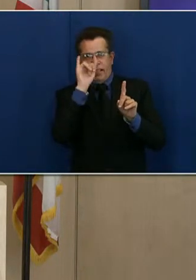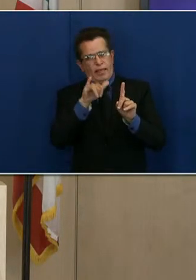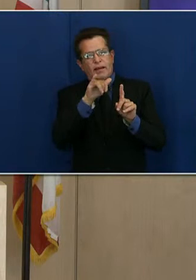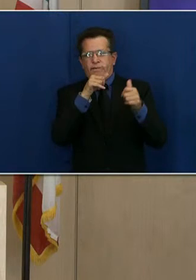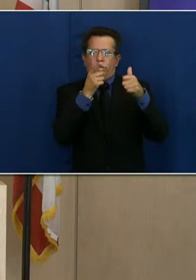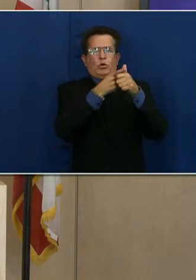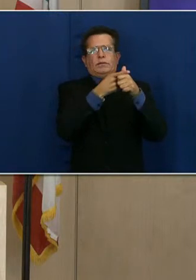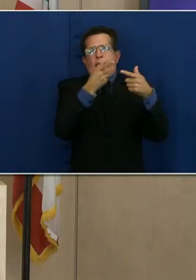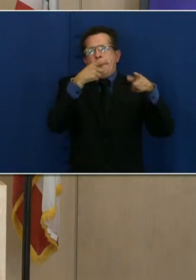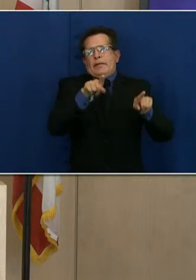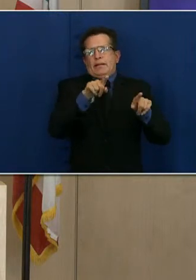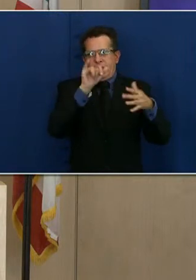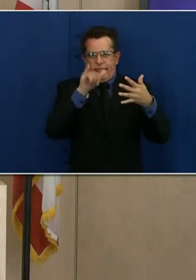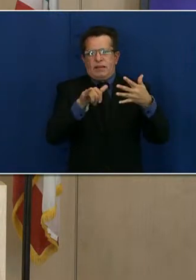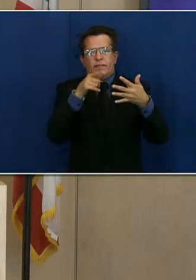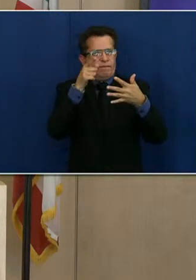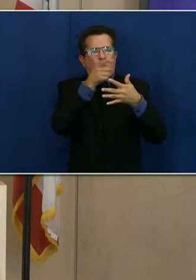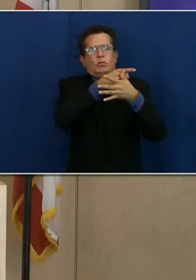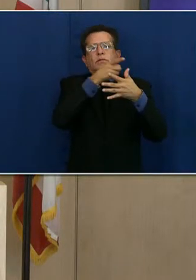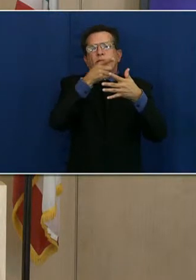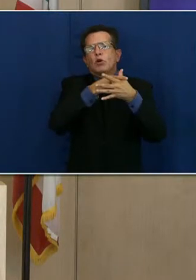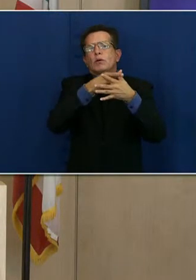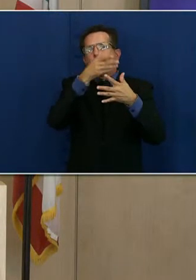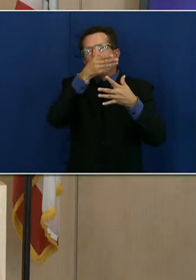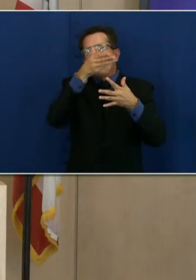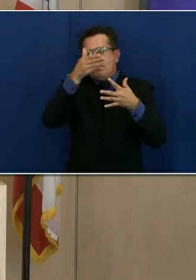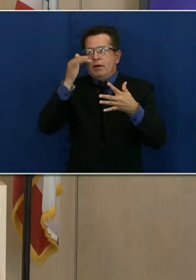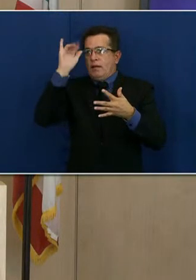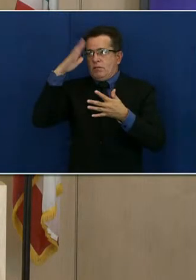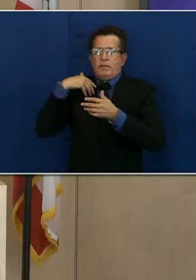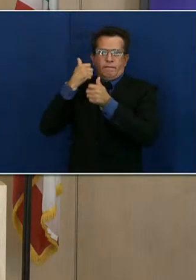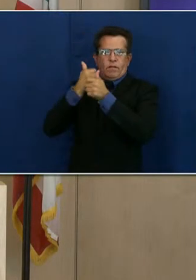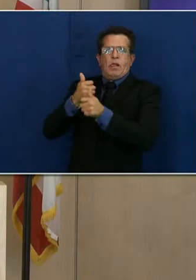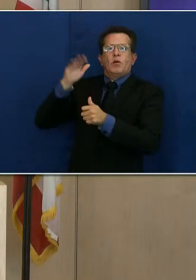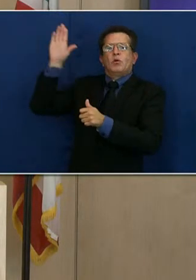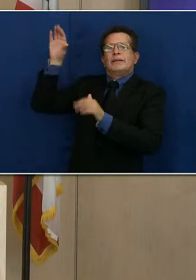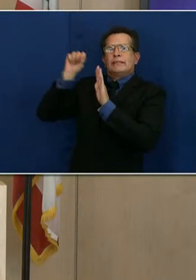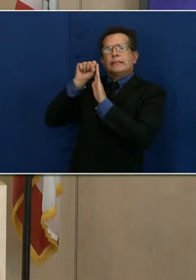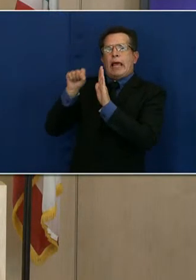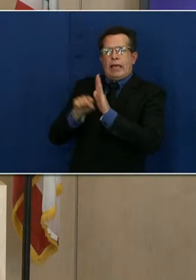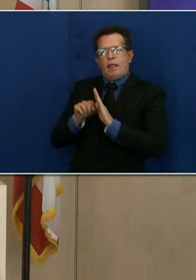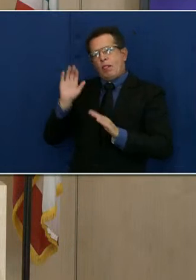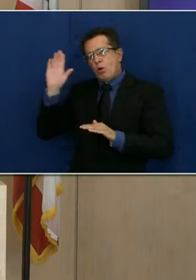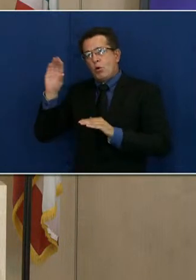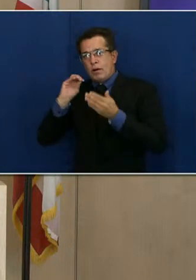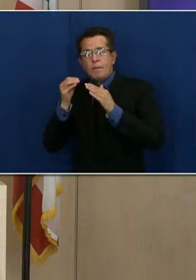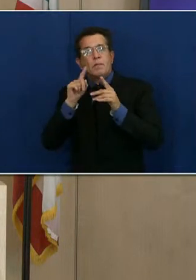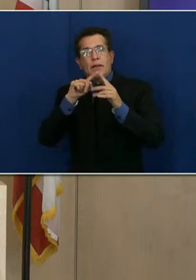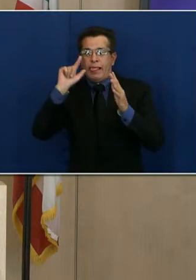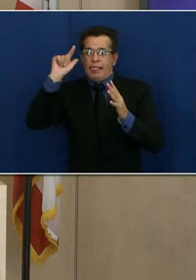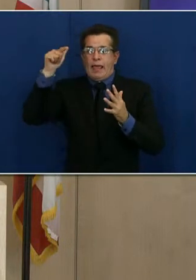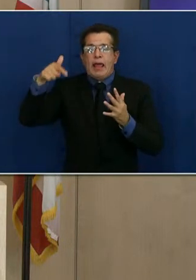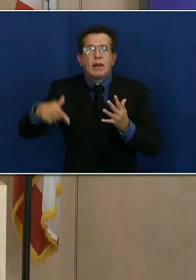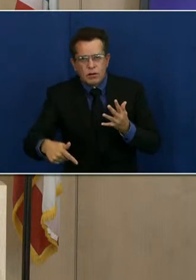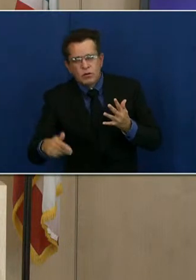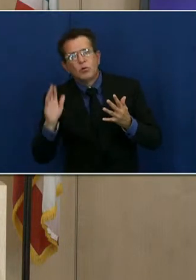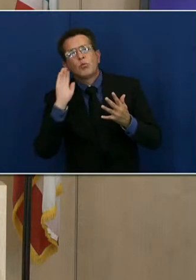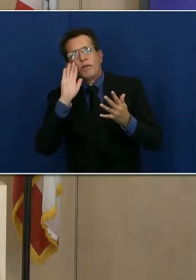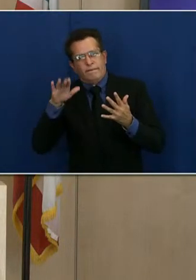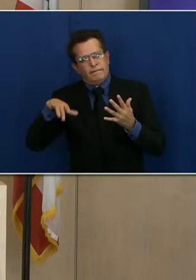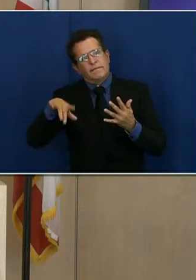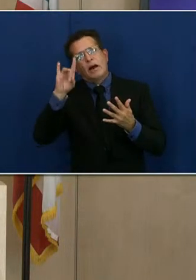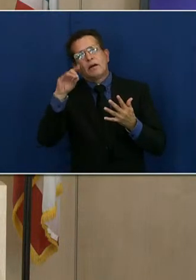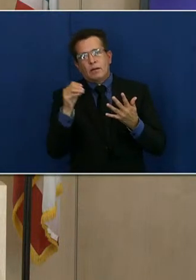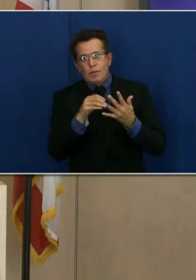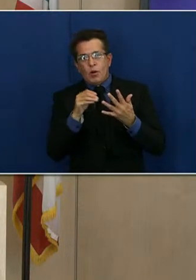are upstream. That's why those metrics are utilized by the state in their framework. Downstream metrics,